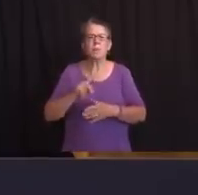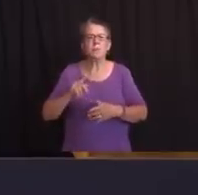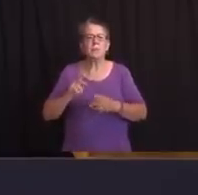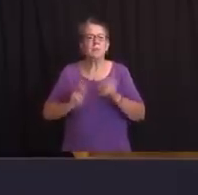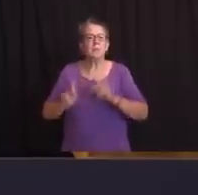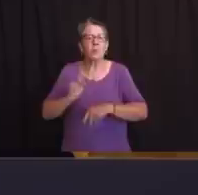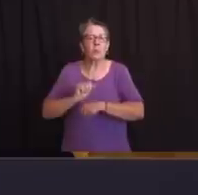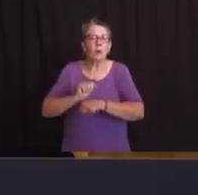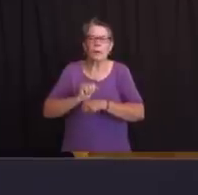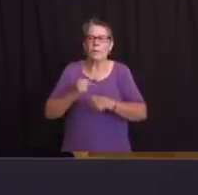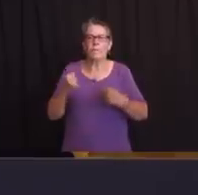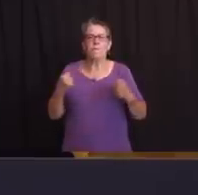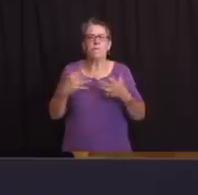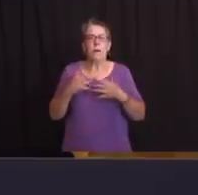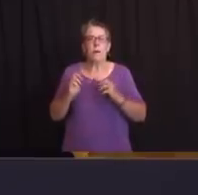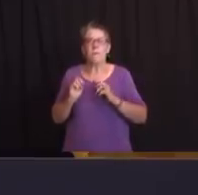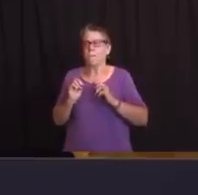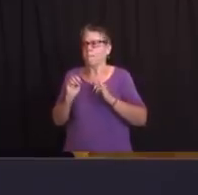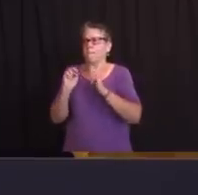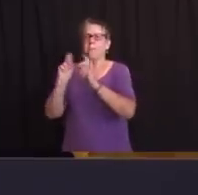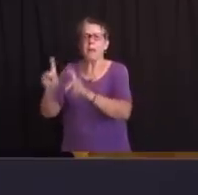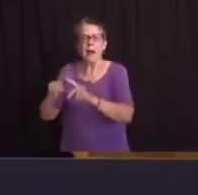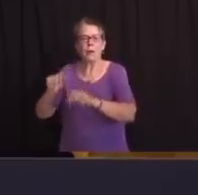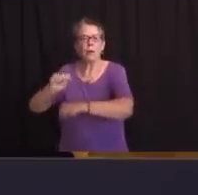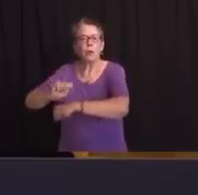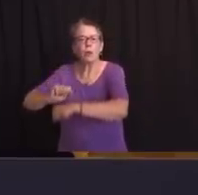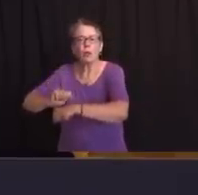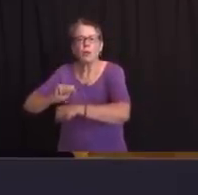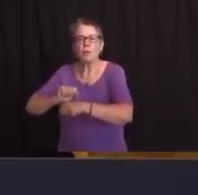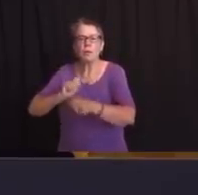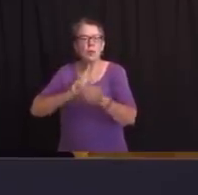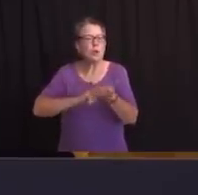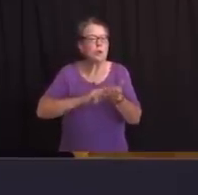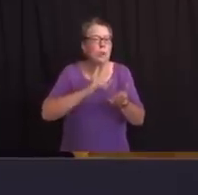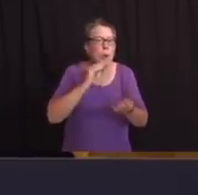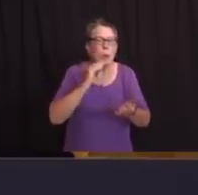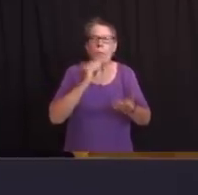setting. But I think it's fair to say we have no choice.